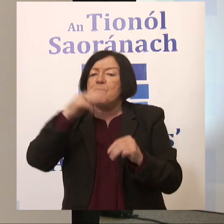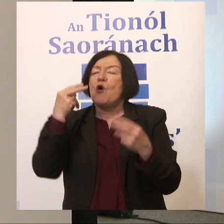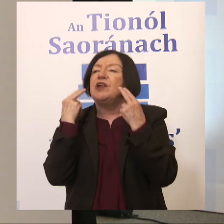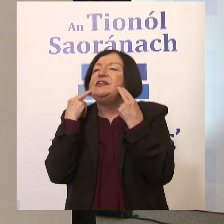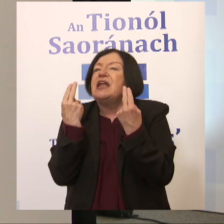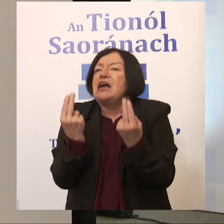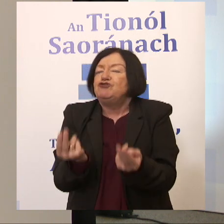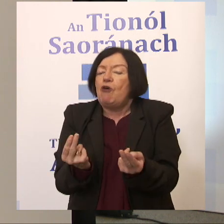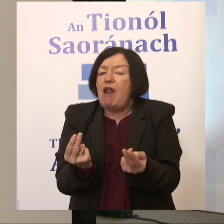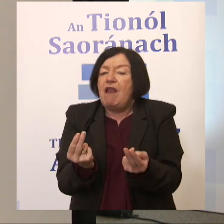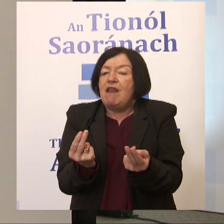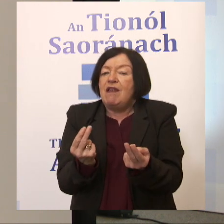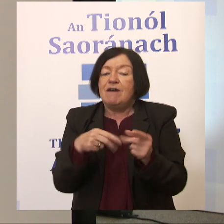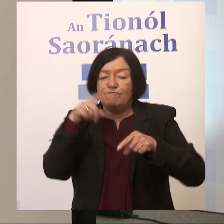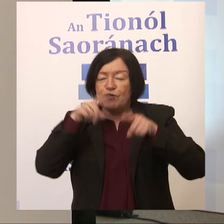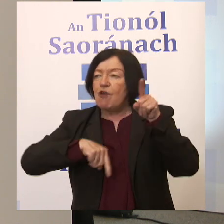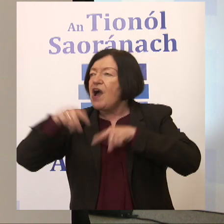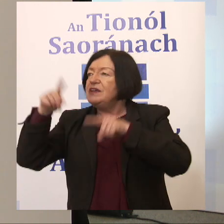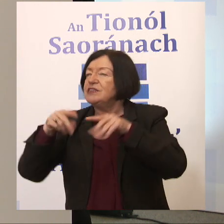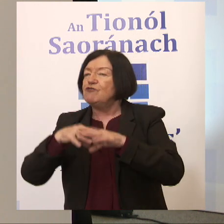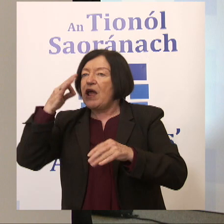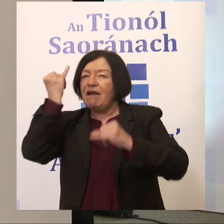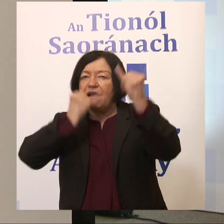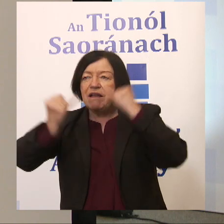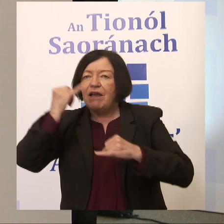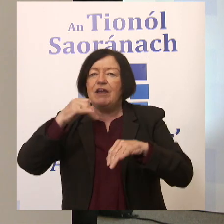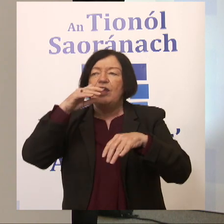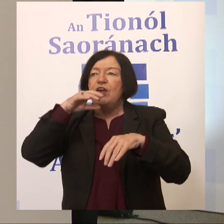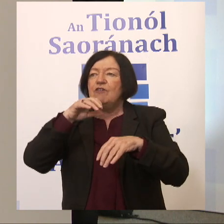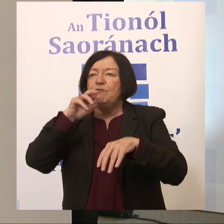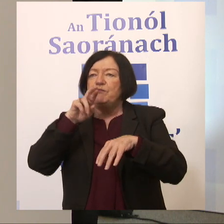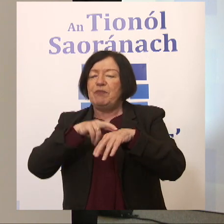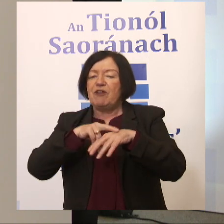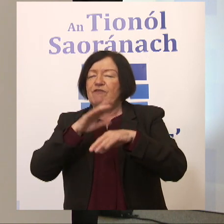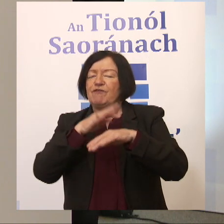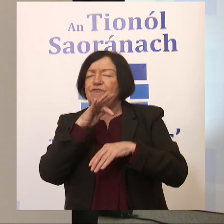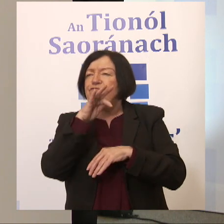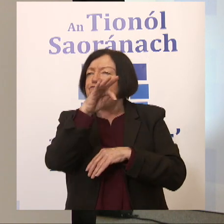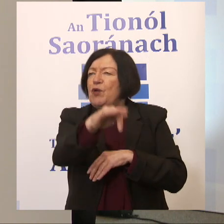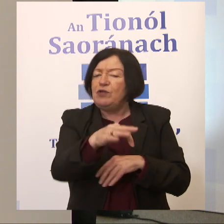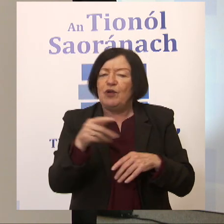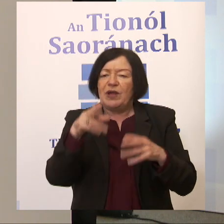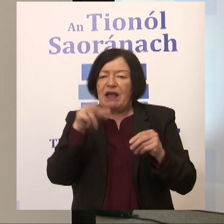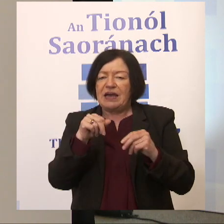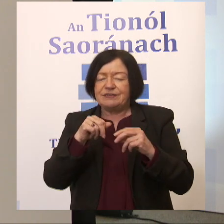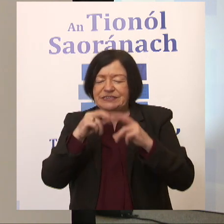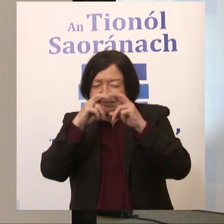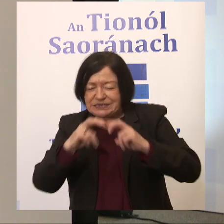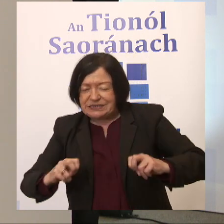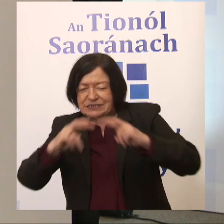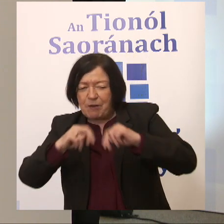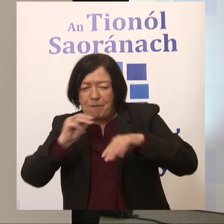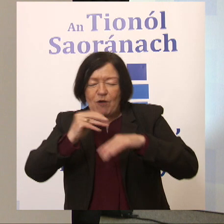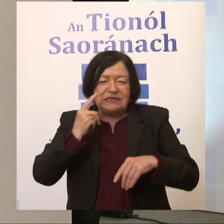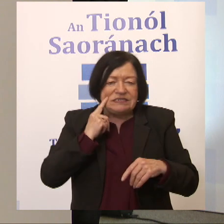natural variety, there's greater innovation, greater prospects for innovation at a local level. We can experiment more, we can try different